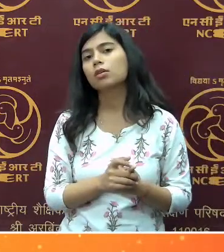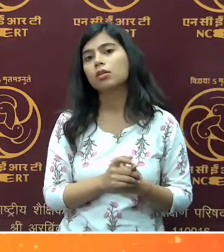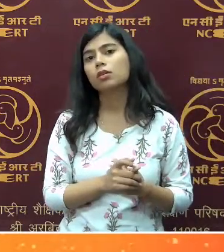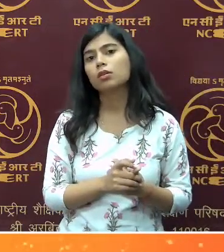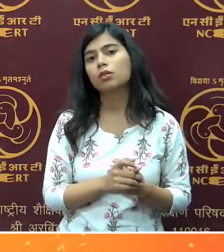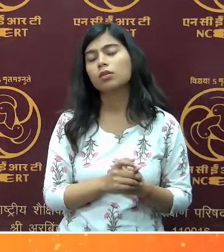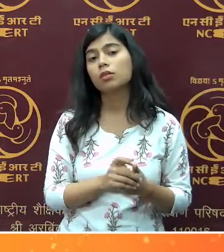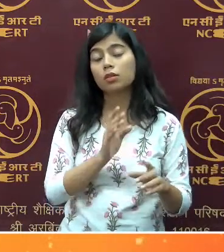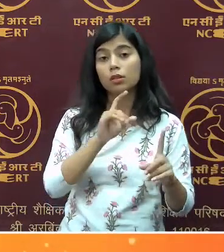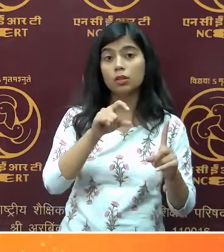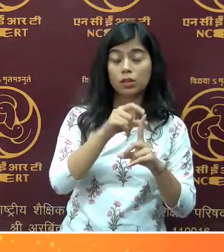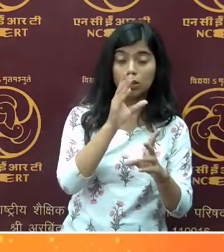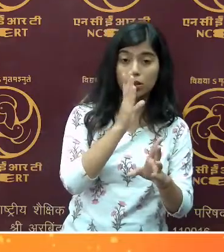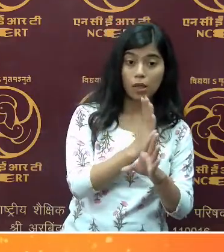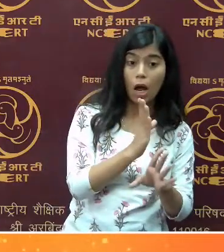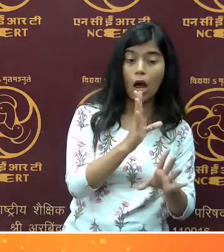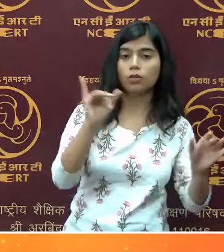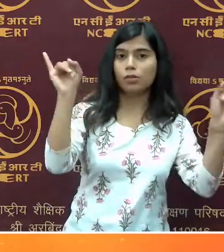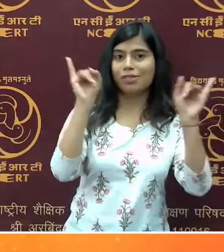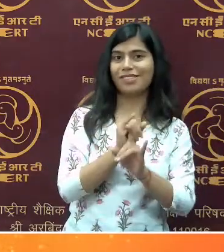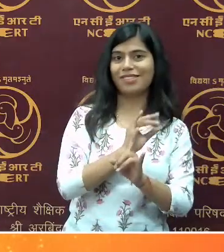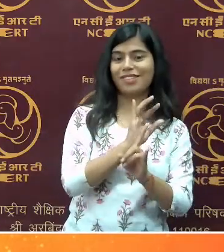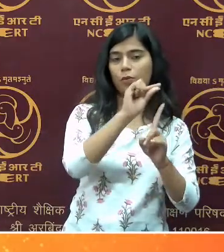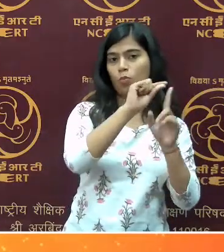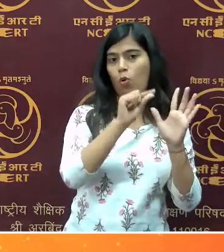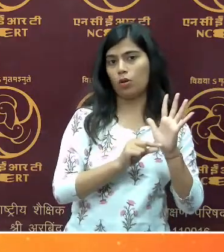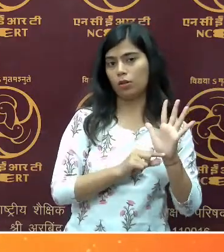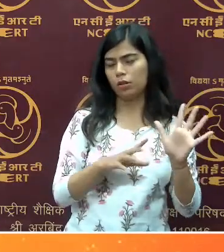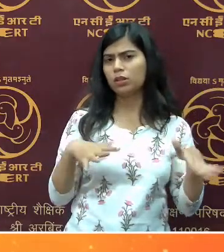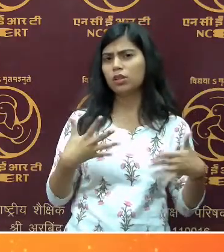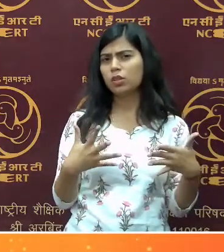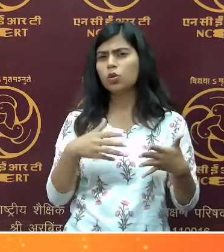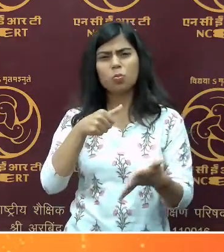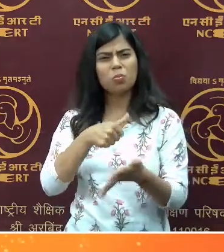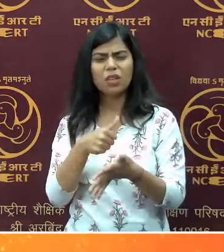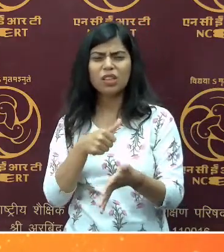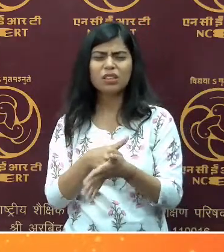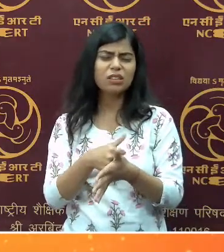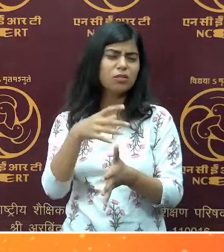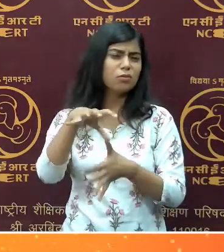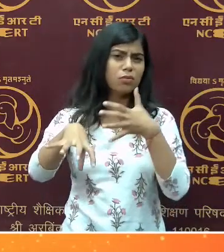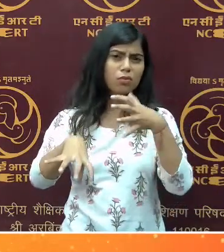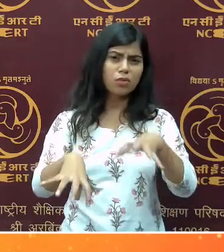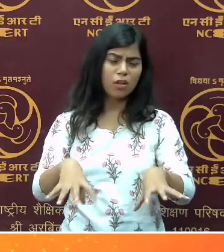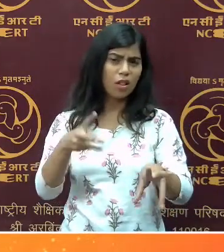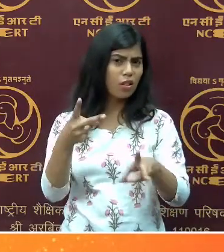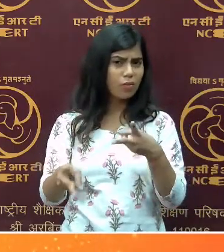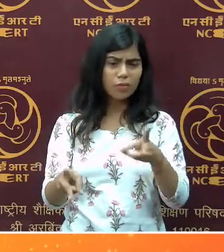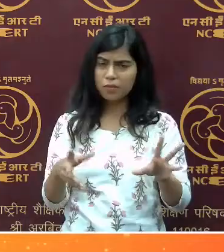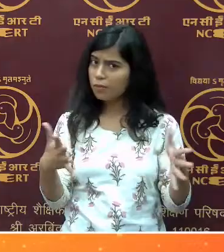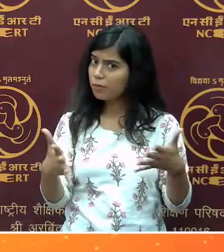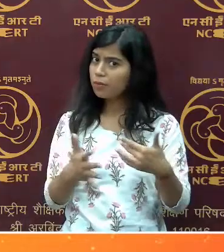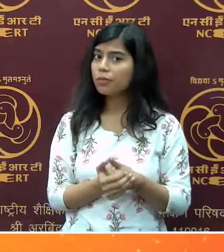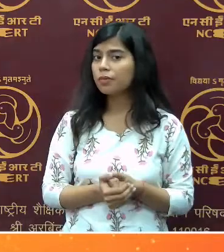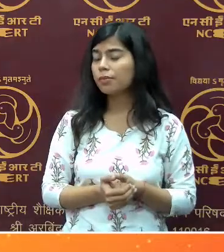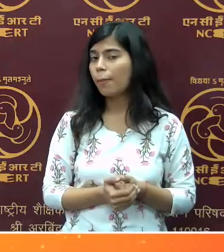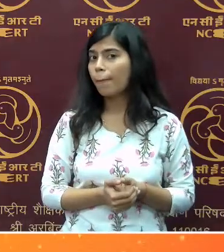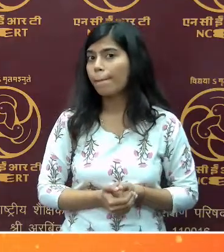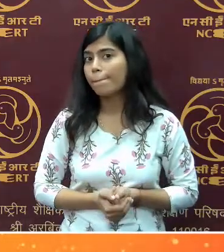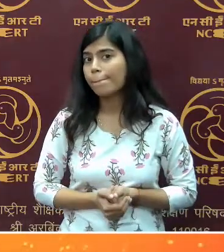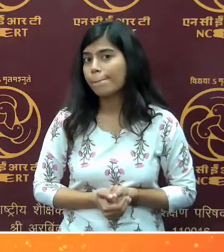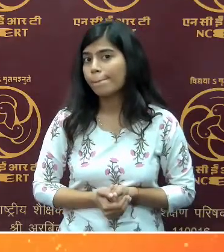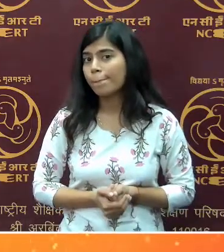directive principles of state policy. So, the basic difference between them is that whereas fundamental rights